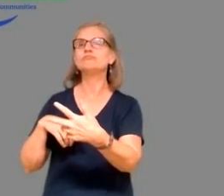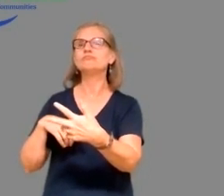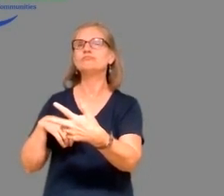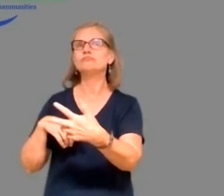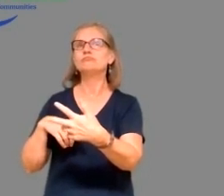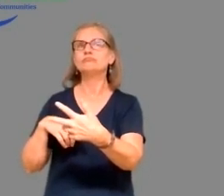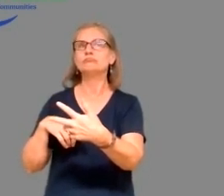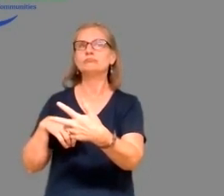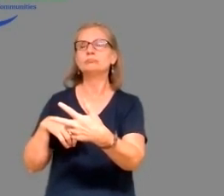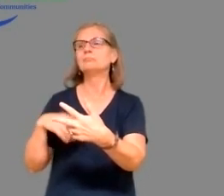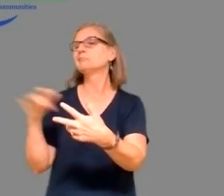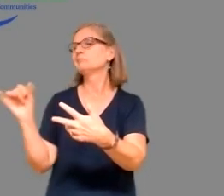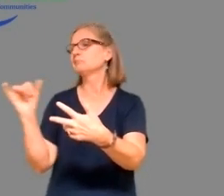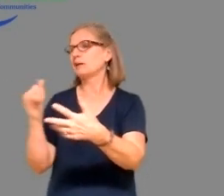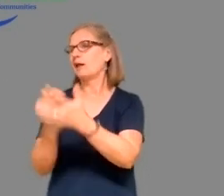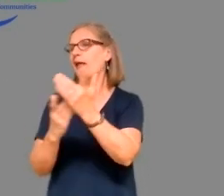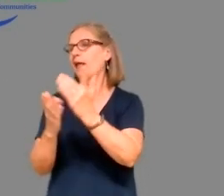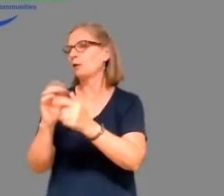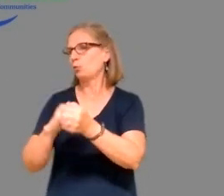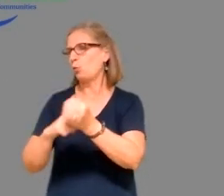You know, hand washing, everything.